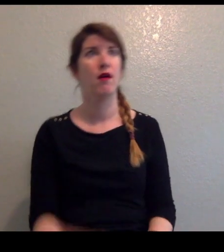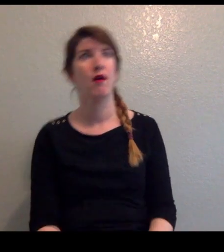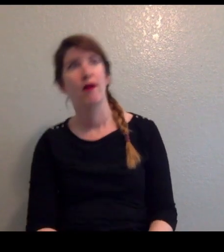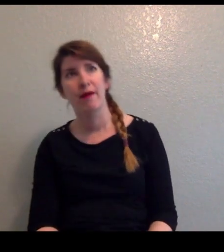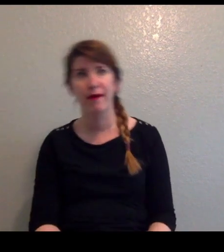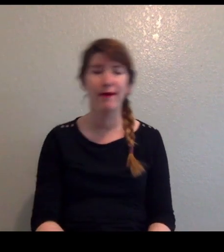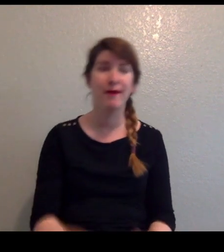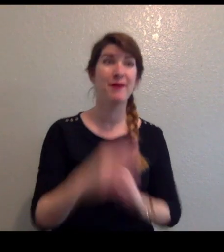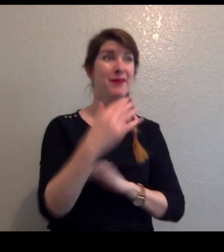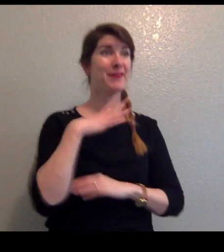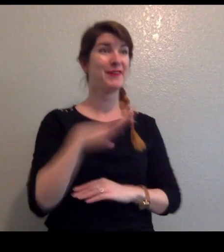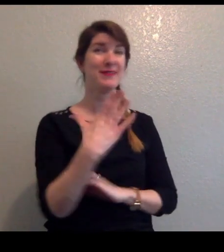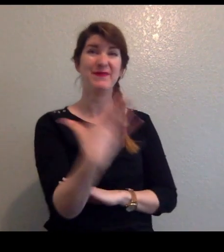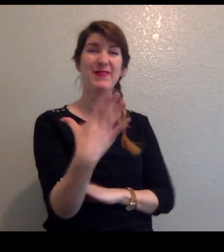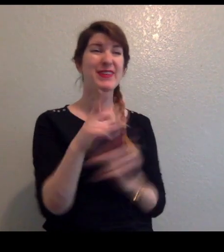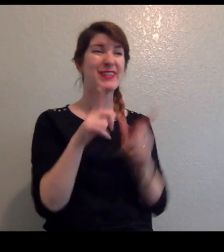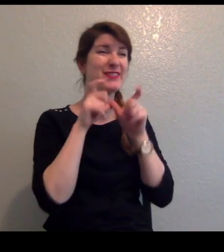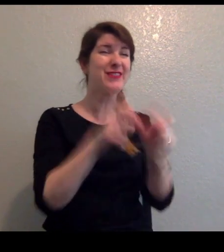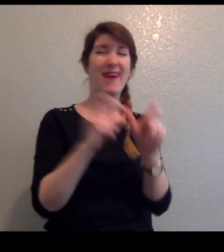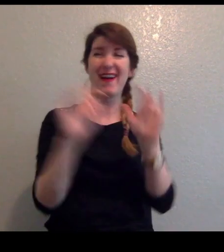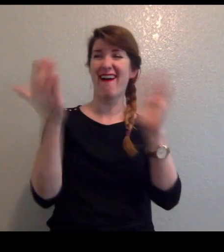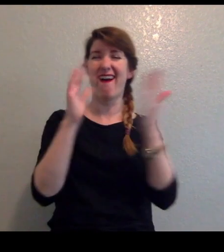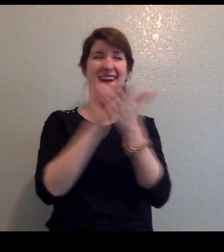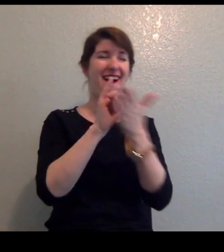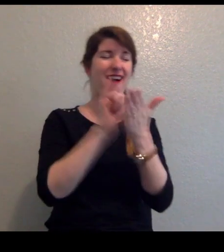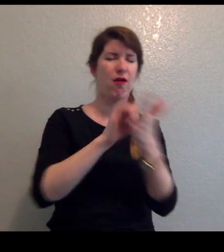nothing like an early morning jog to-